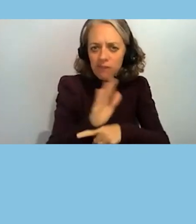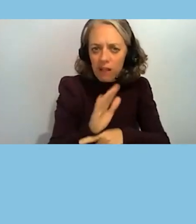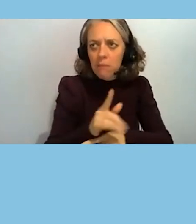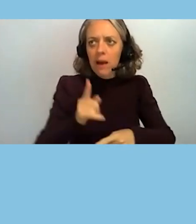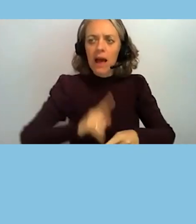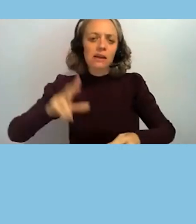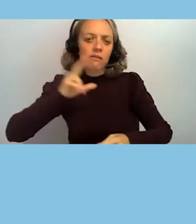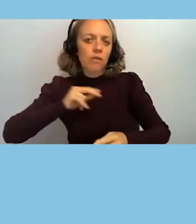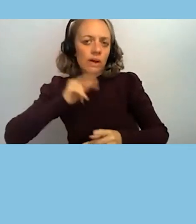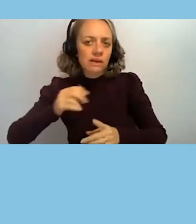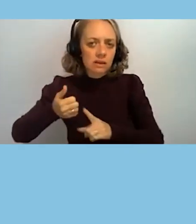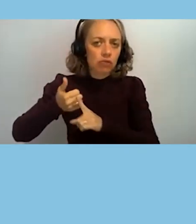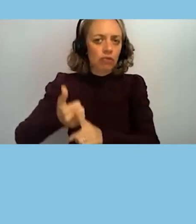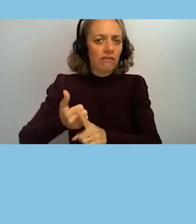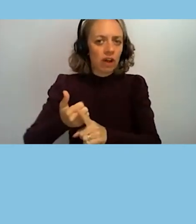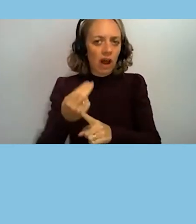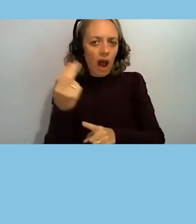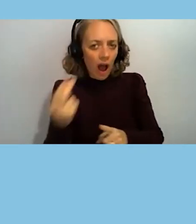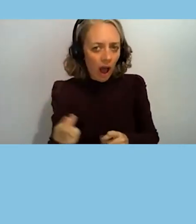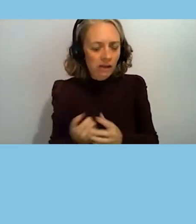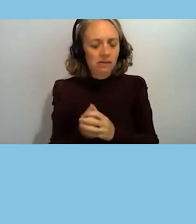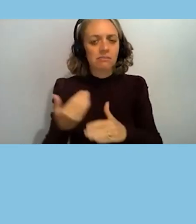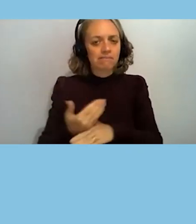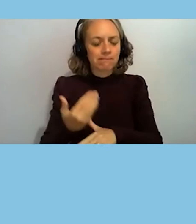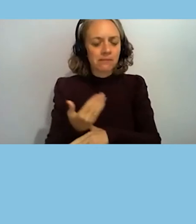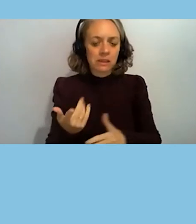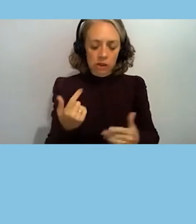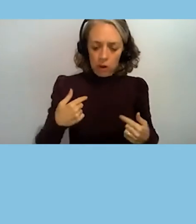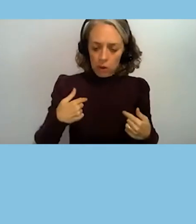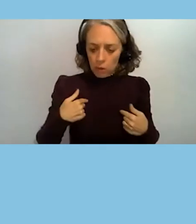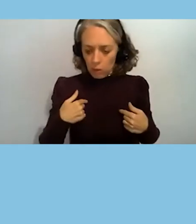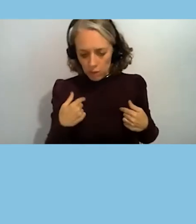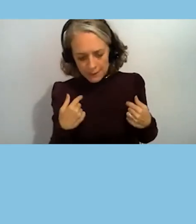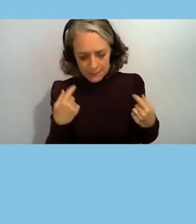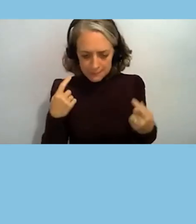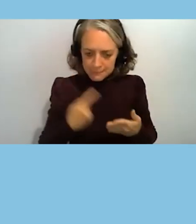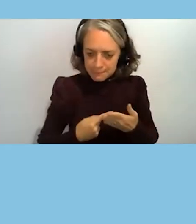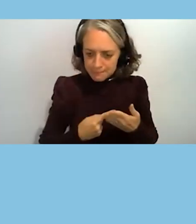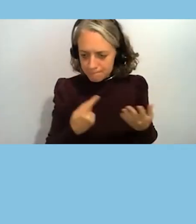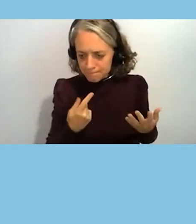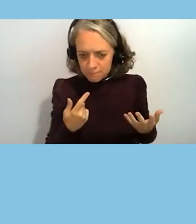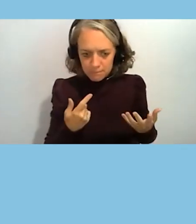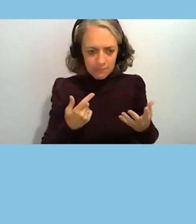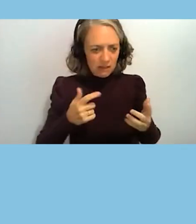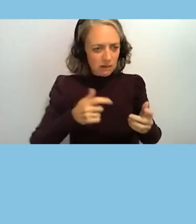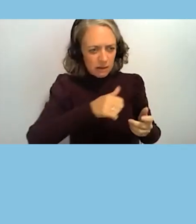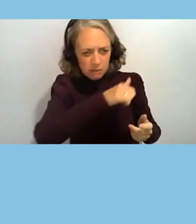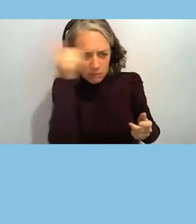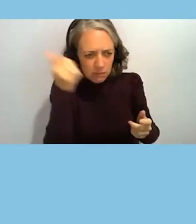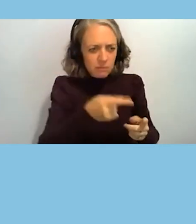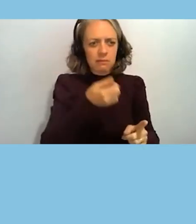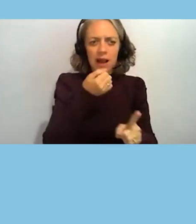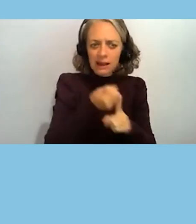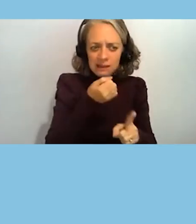arts practices. We set out to draw together insights on captioning and media access from activists, from